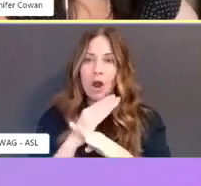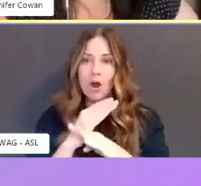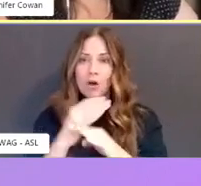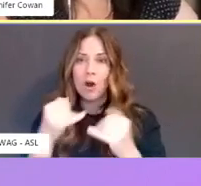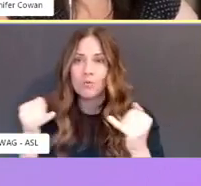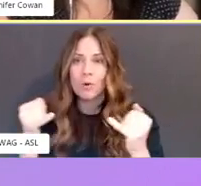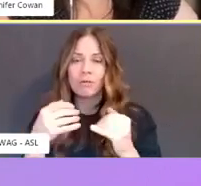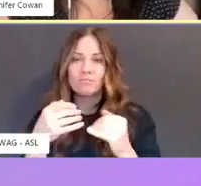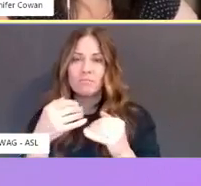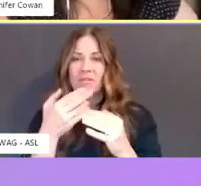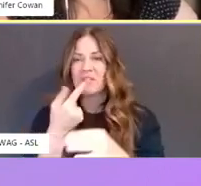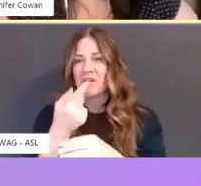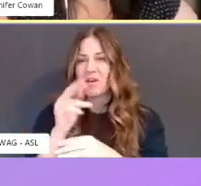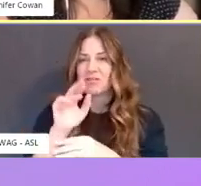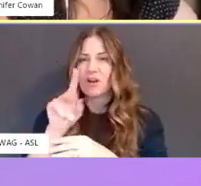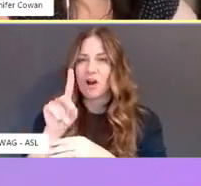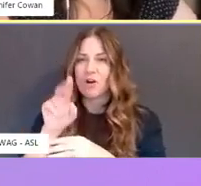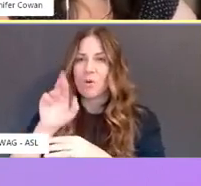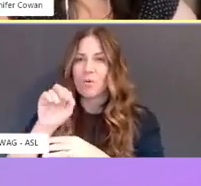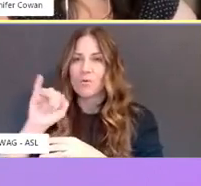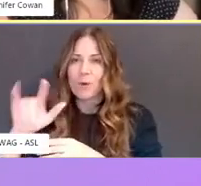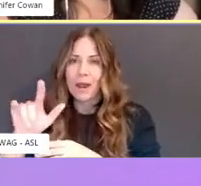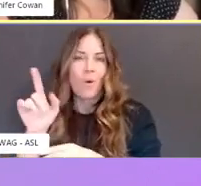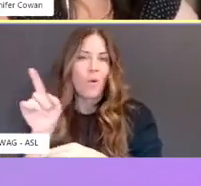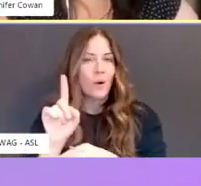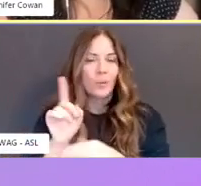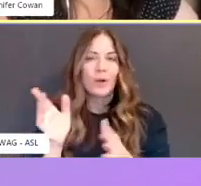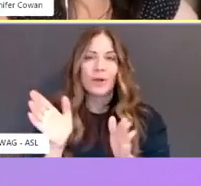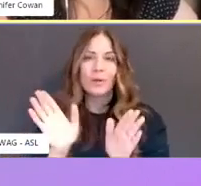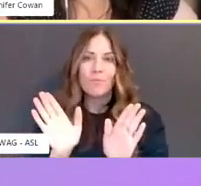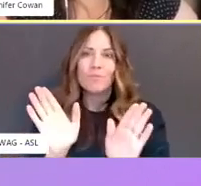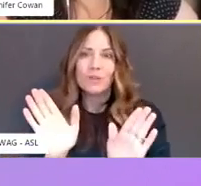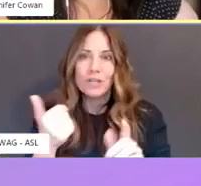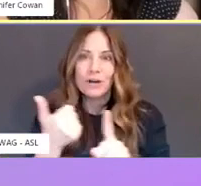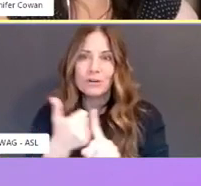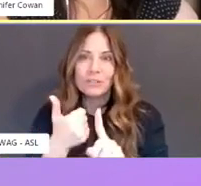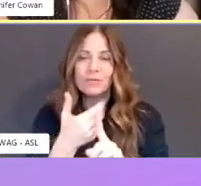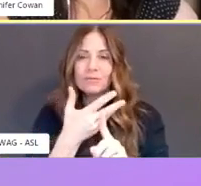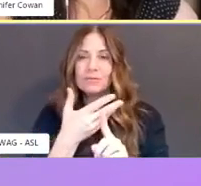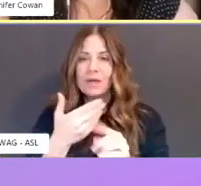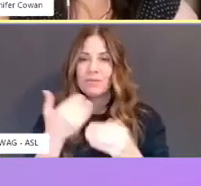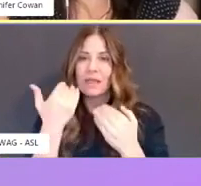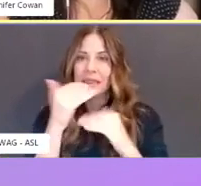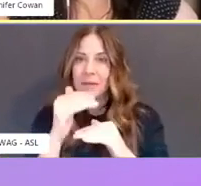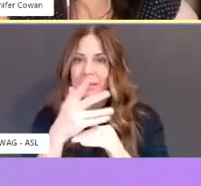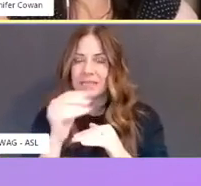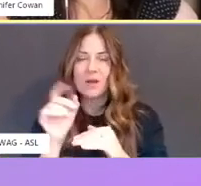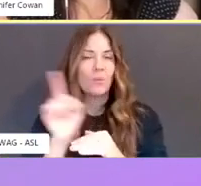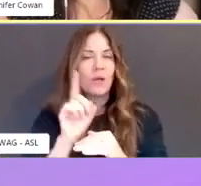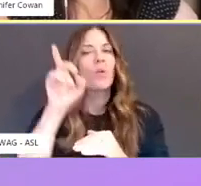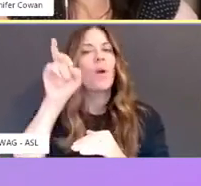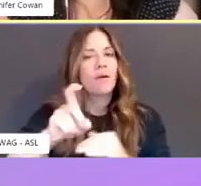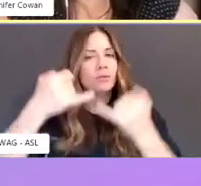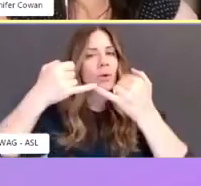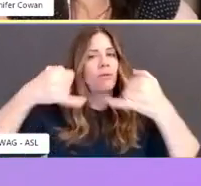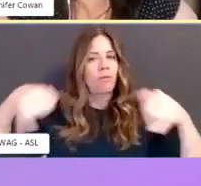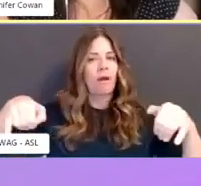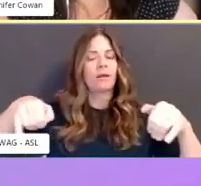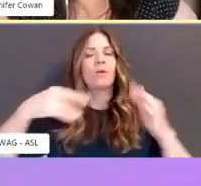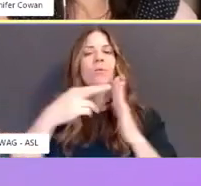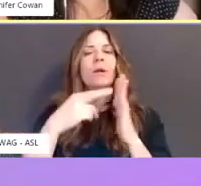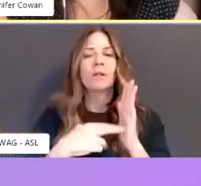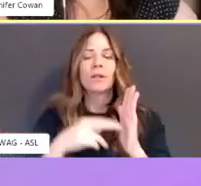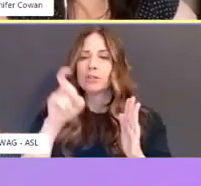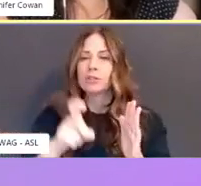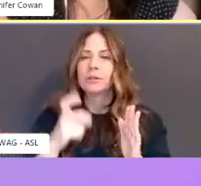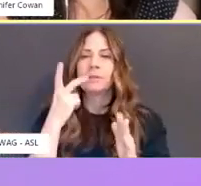to help us to know where we can push the limits and where we have to draw lines. And so regulations shouldn't